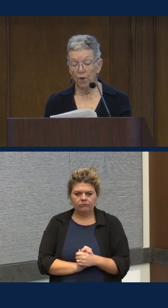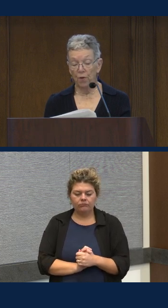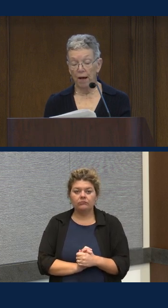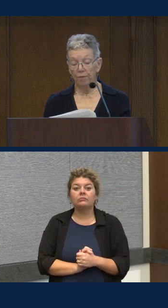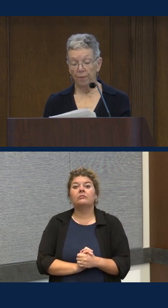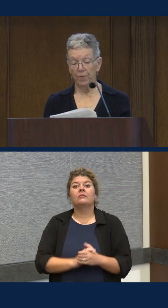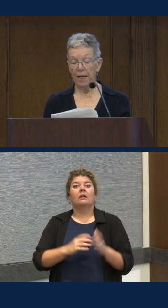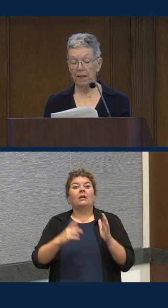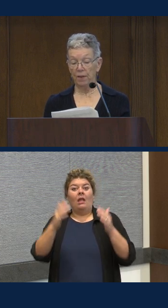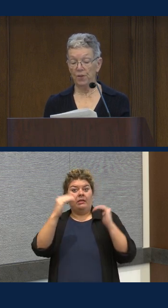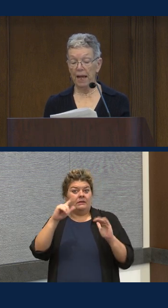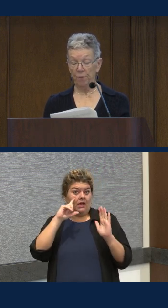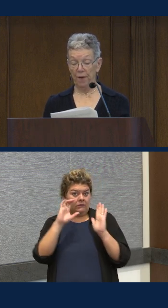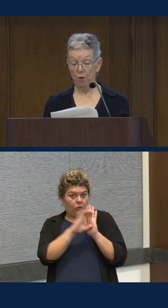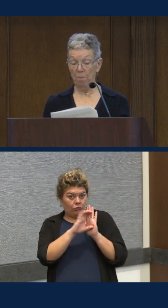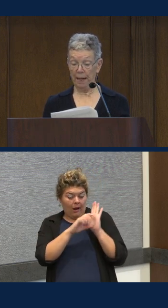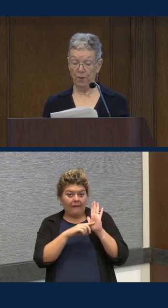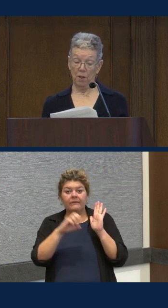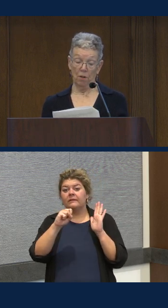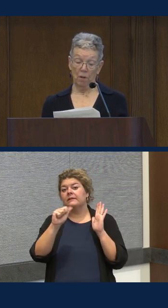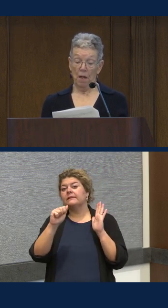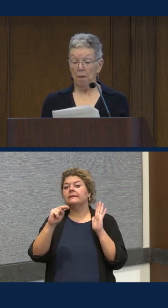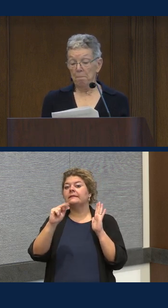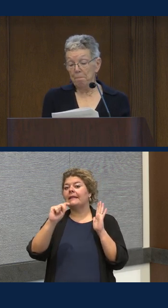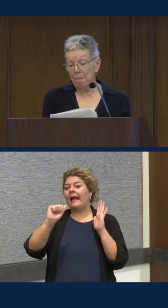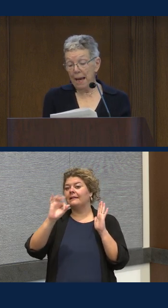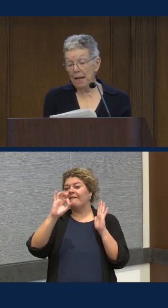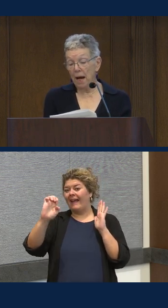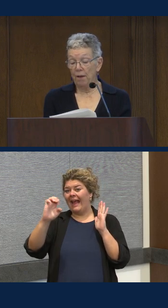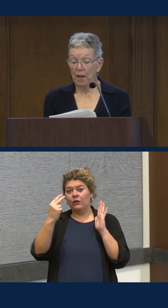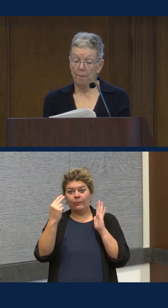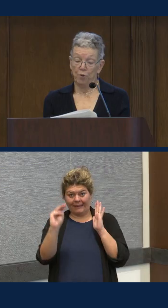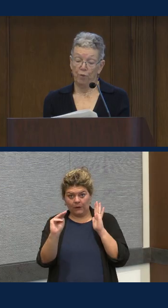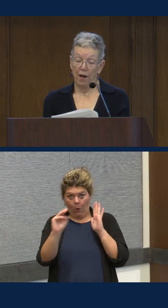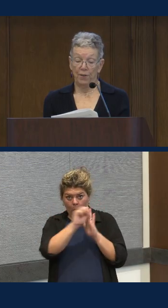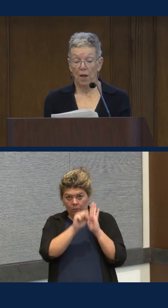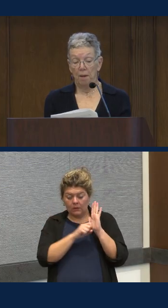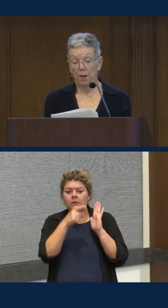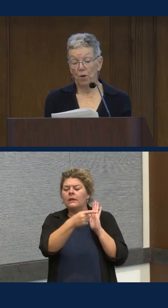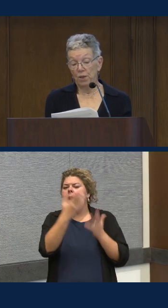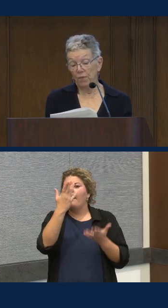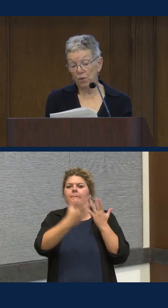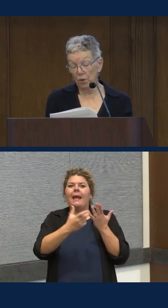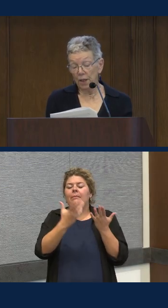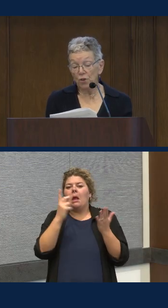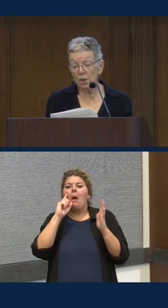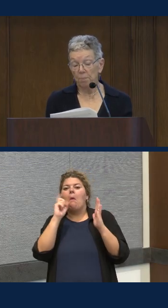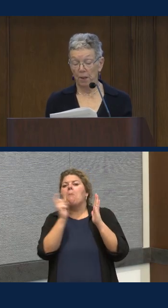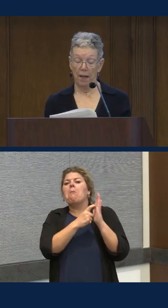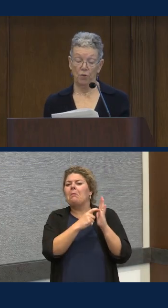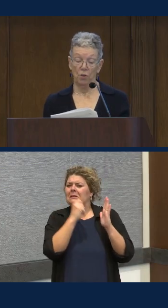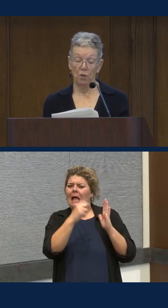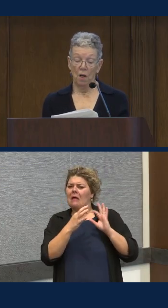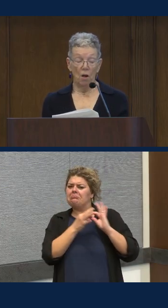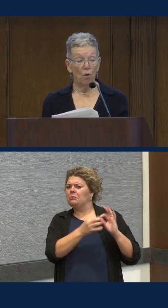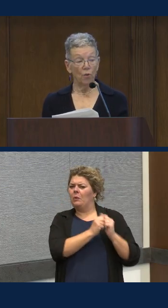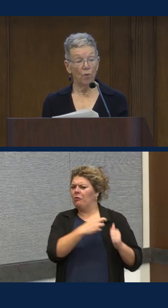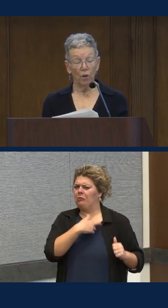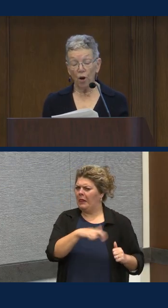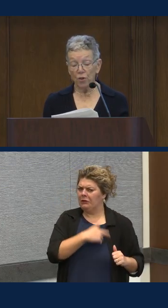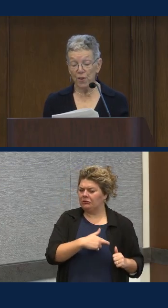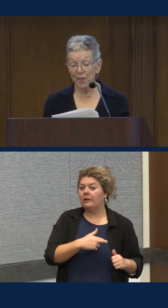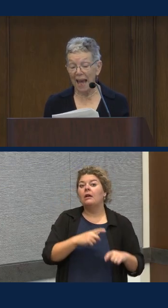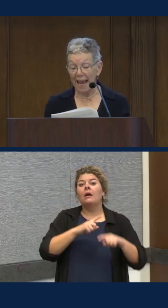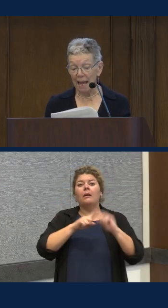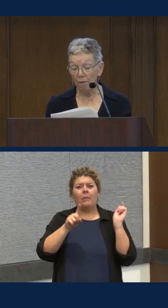This photograph, taken in Santa Fe, New Mexico, may not have captured Frank's eye because of its religious implications, although